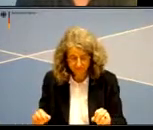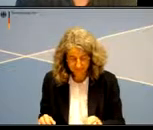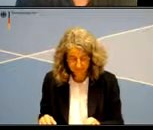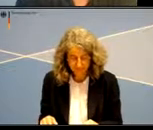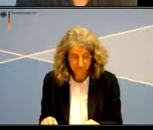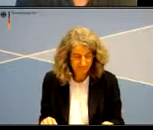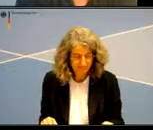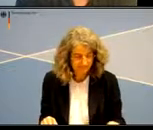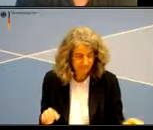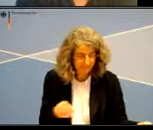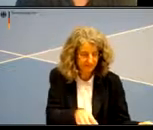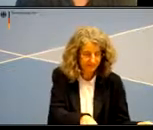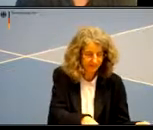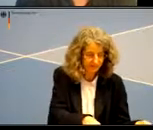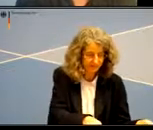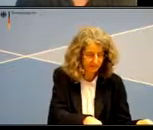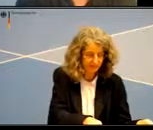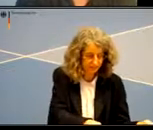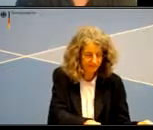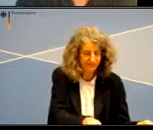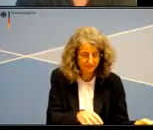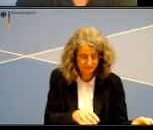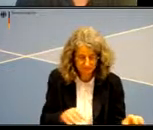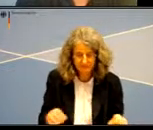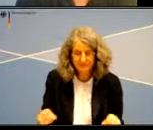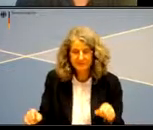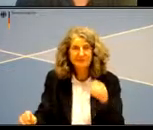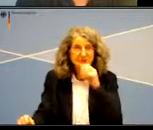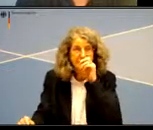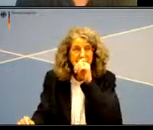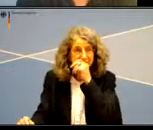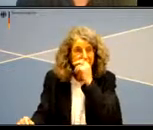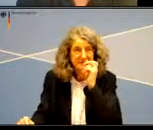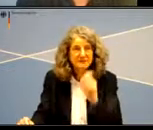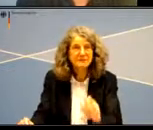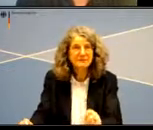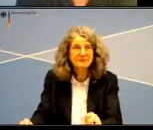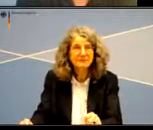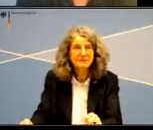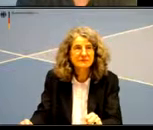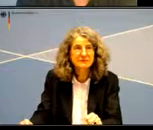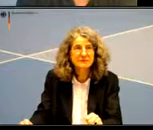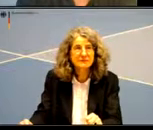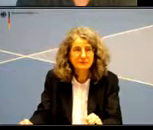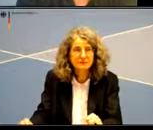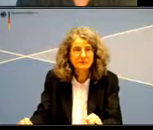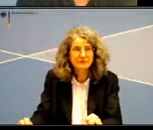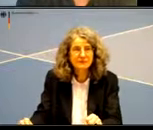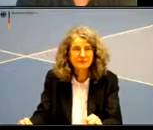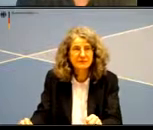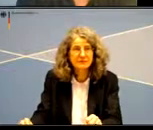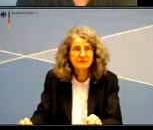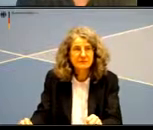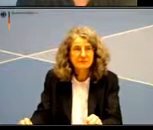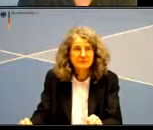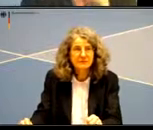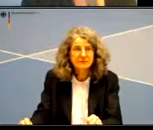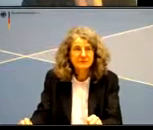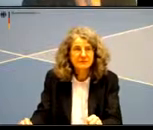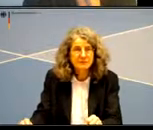not just because of energy prices and what we're all going through, but because of the energy transition and the Green Deal and the